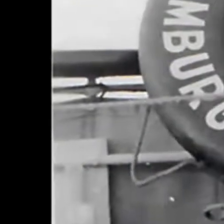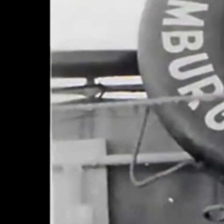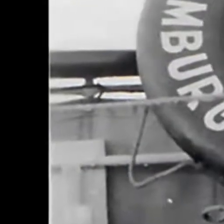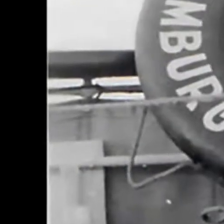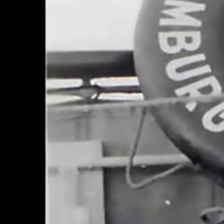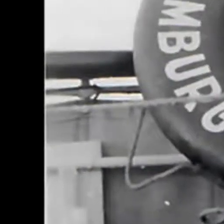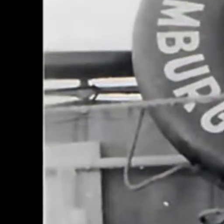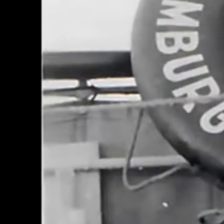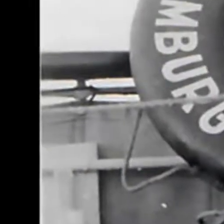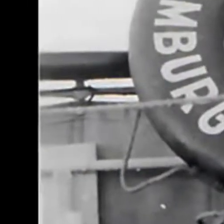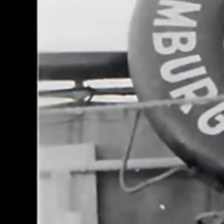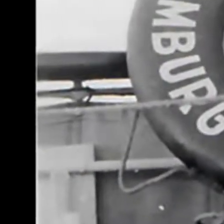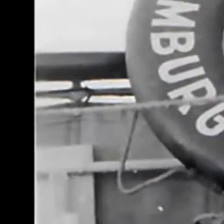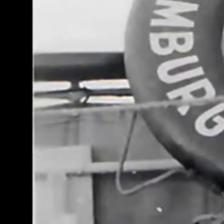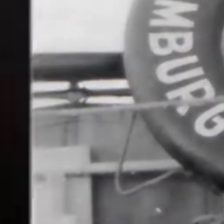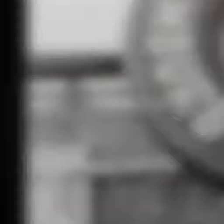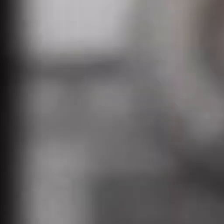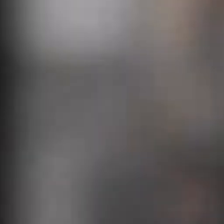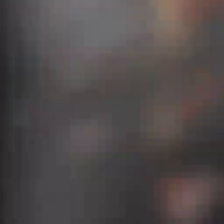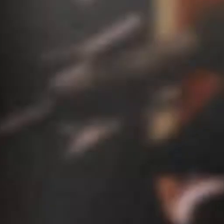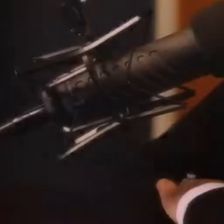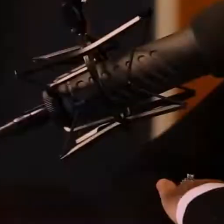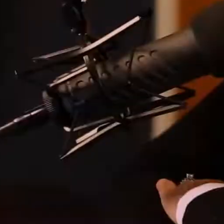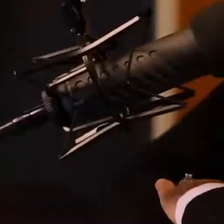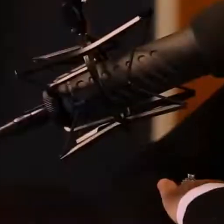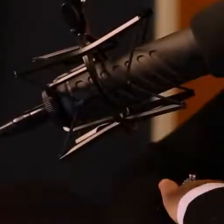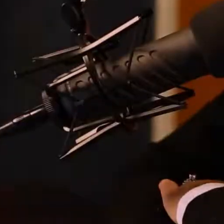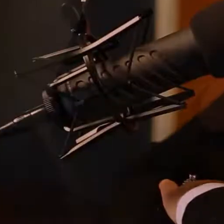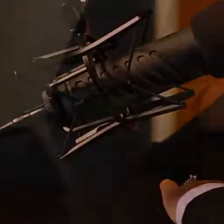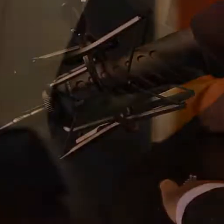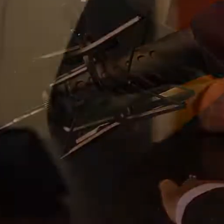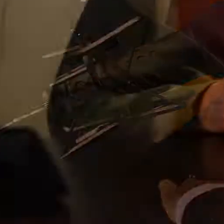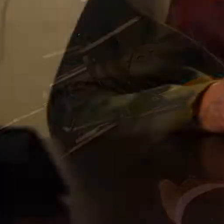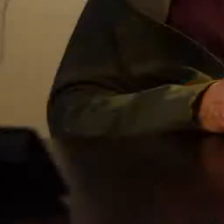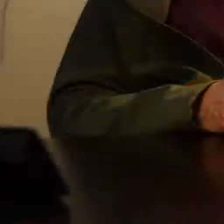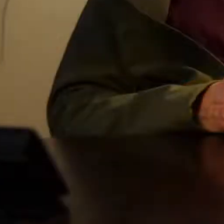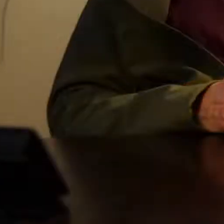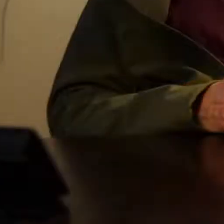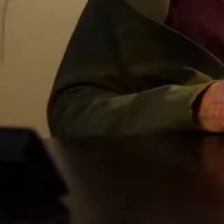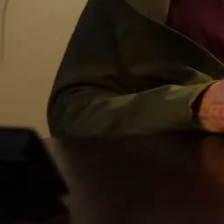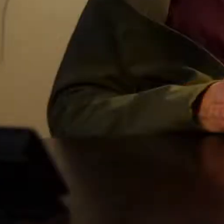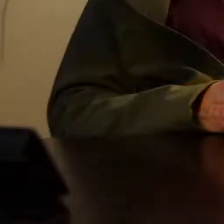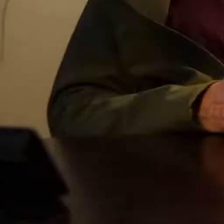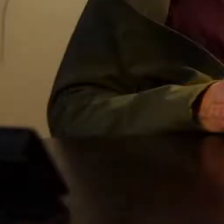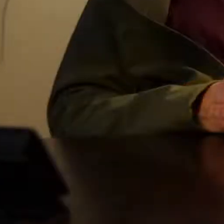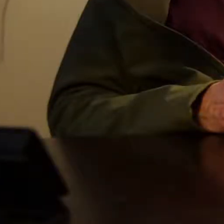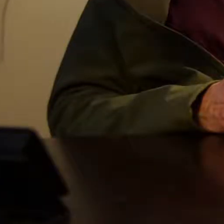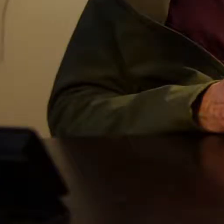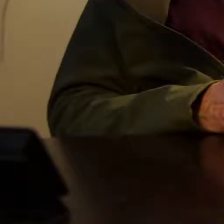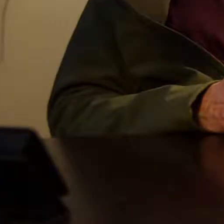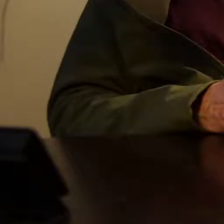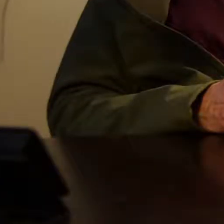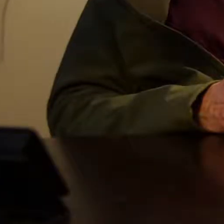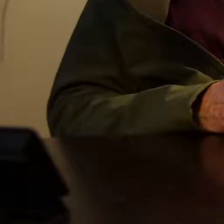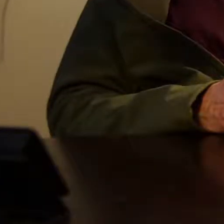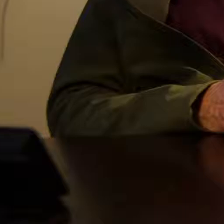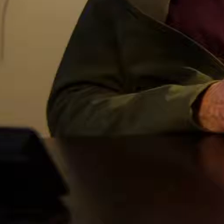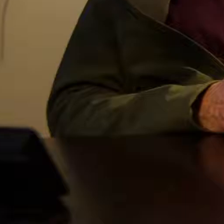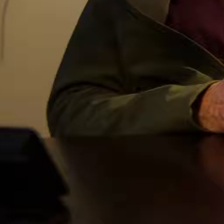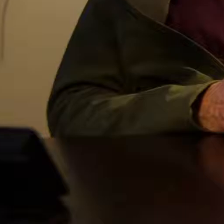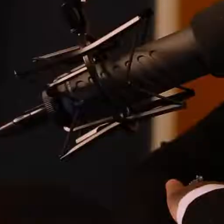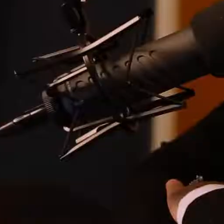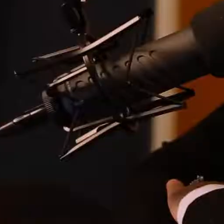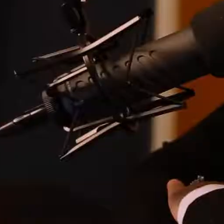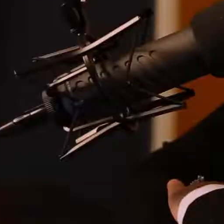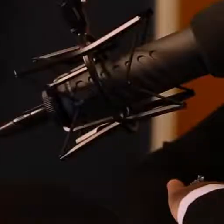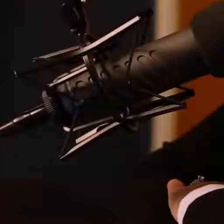somewhere. What is your favorite memory of me? On the changing table. When you were on the changing table, I used